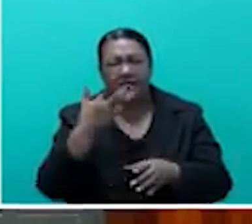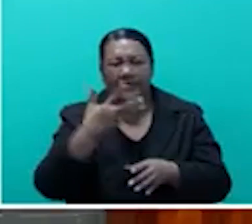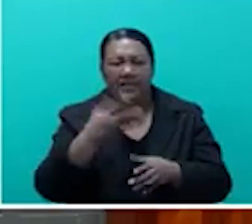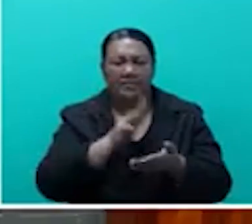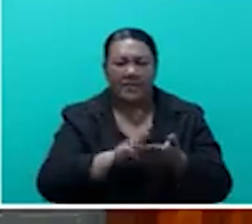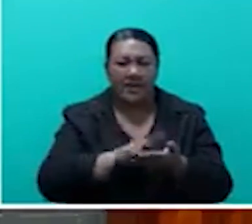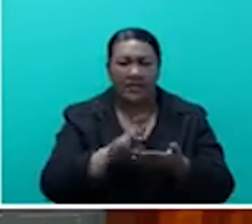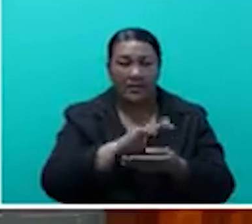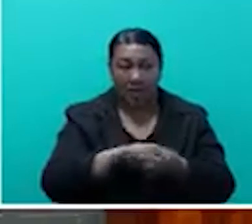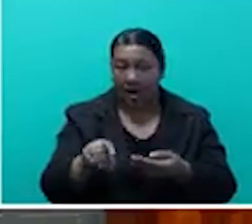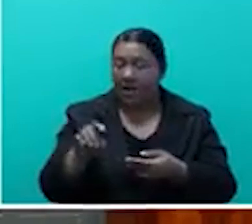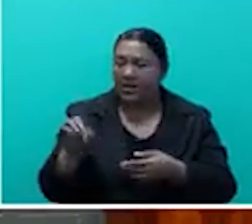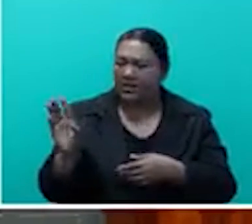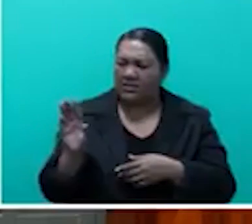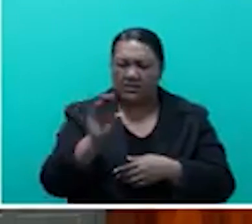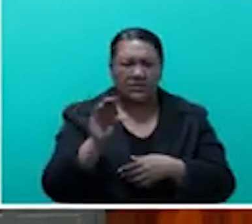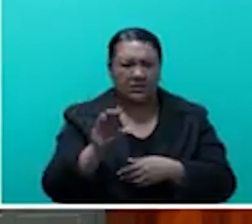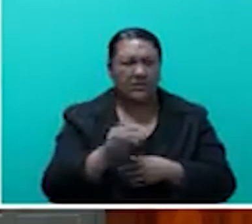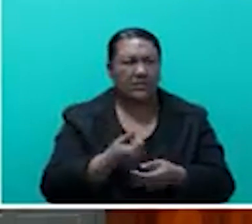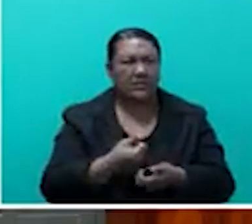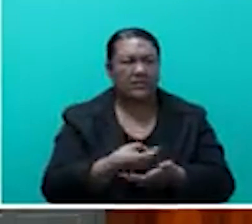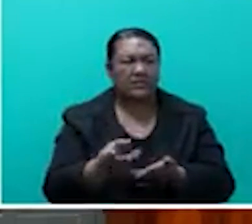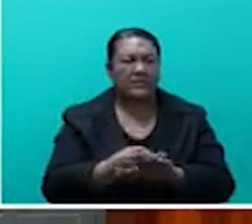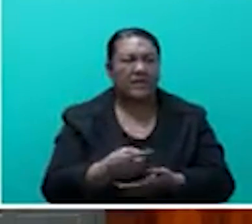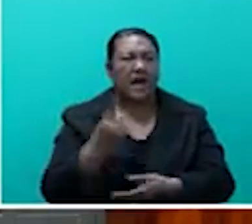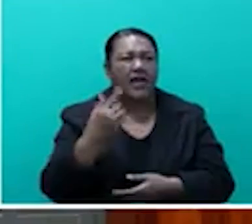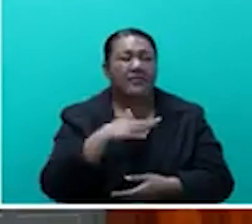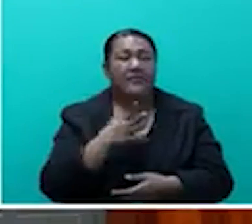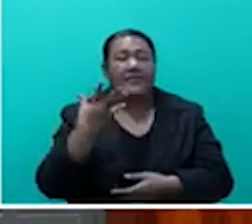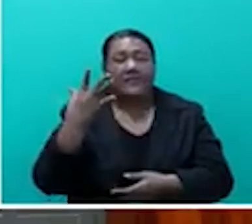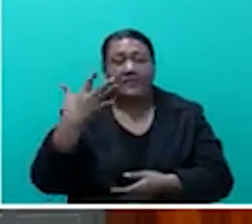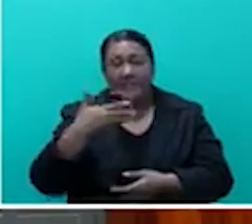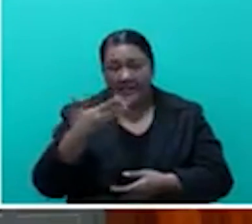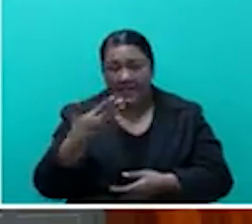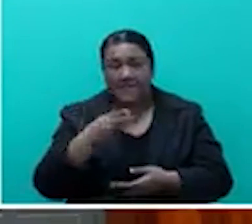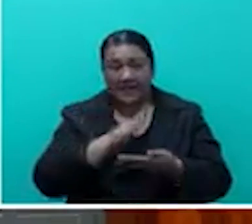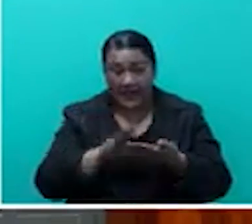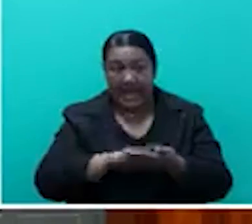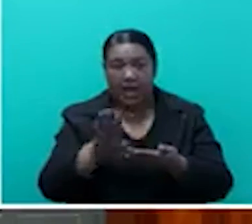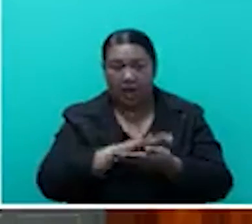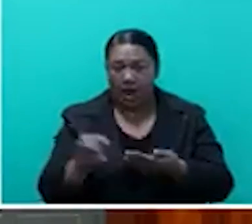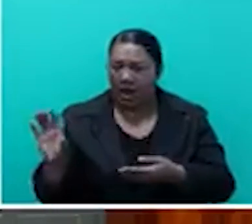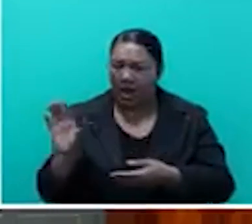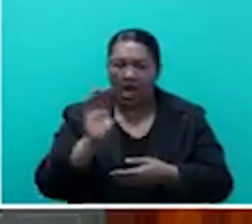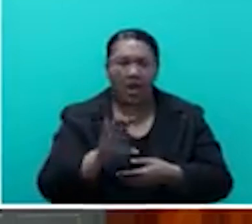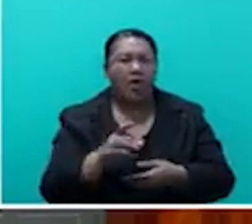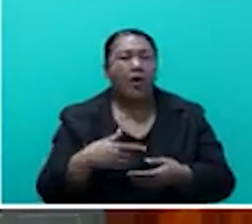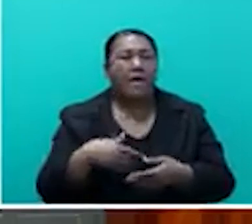Mr. Speaker, sir, $150 million could have gone towards public